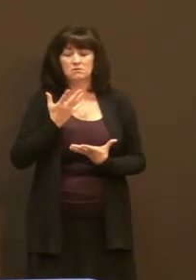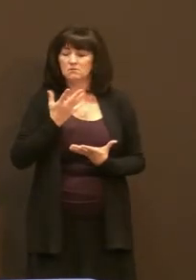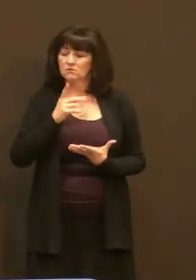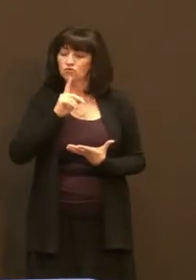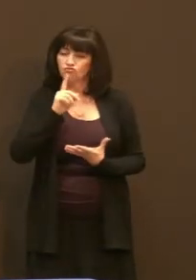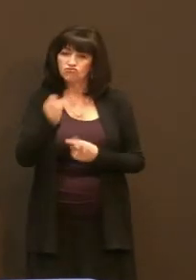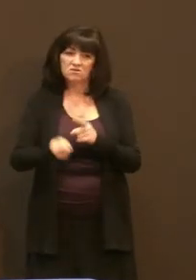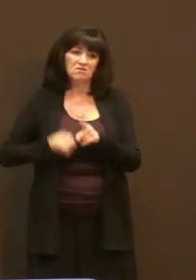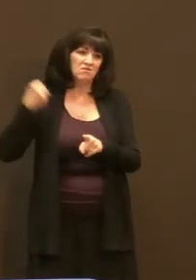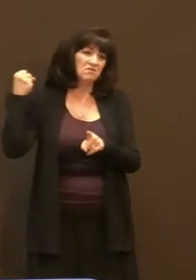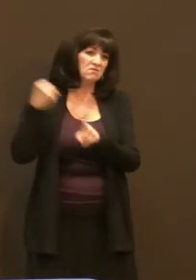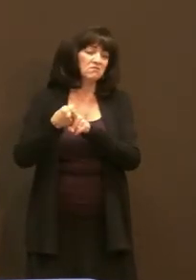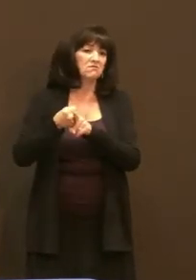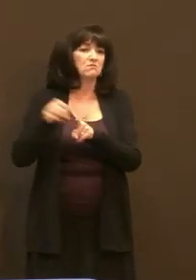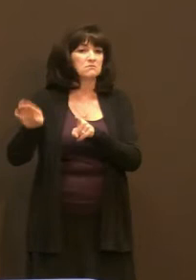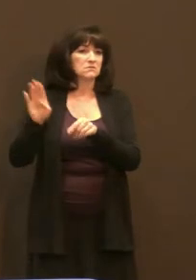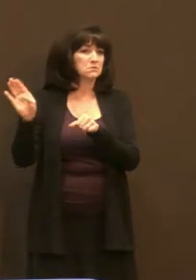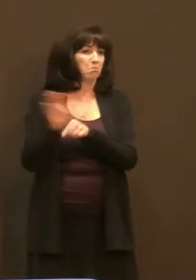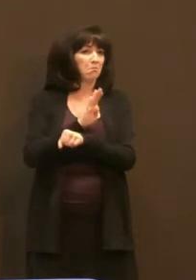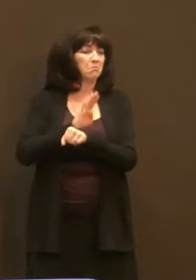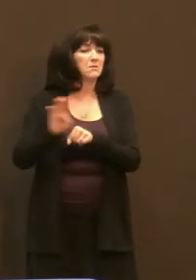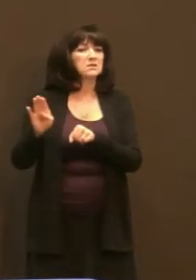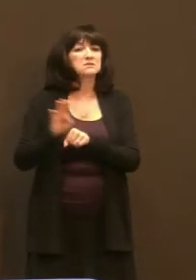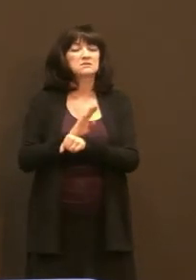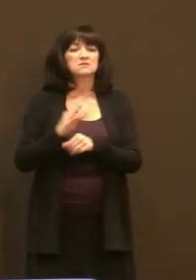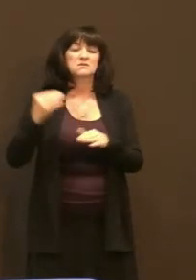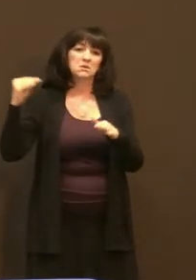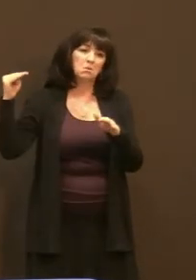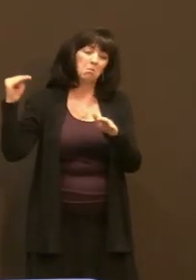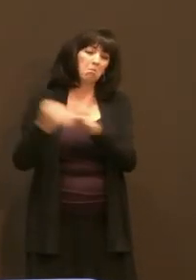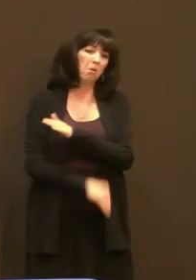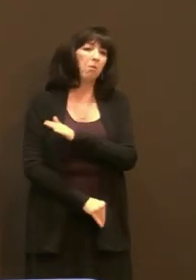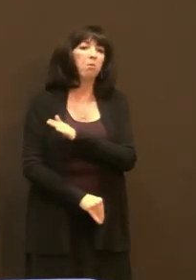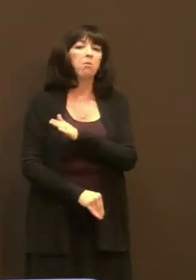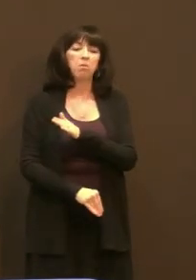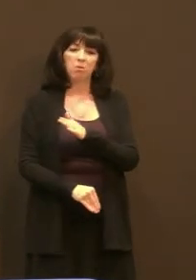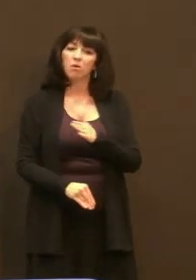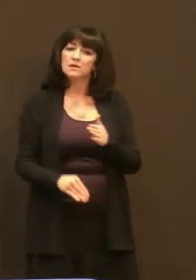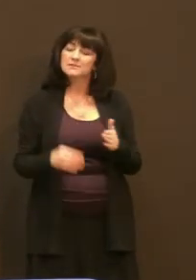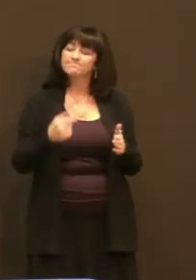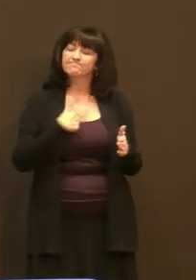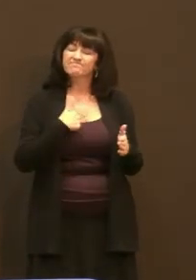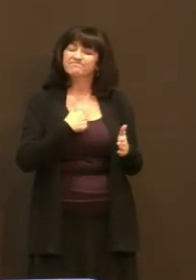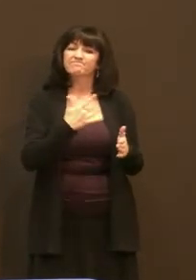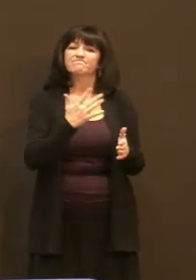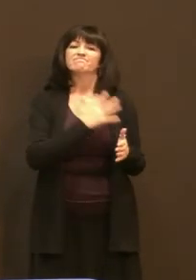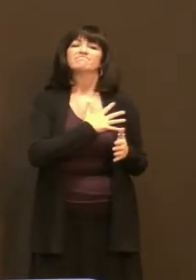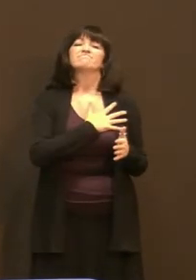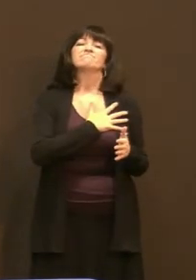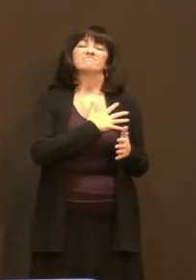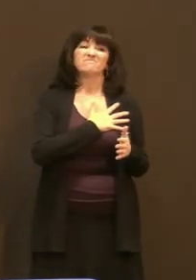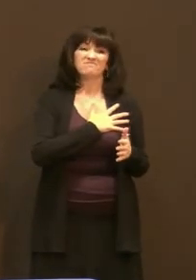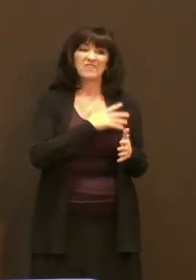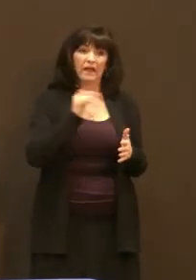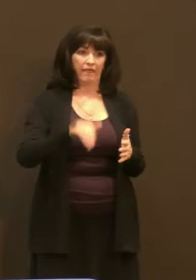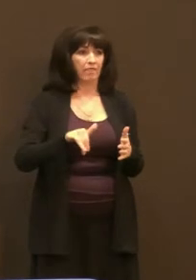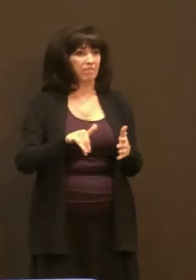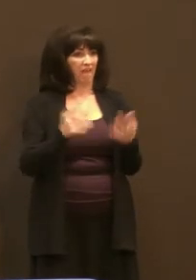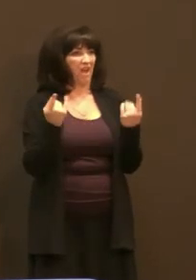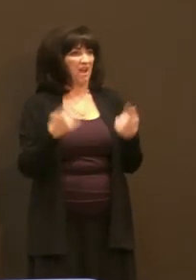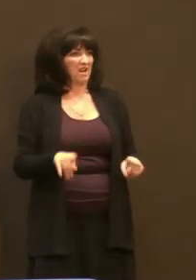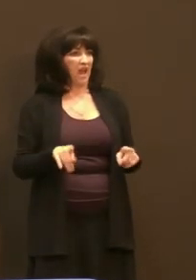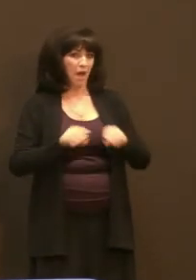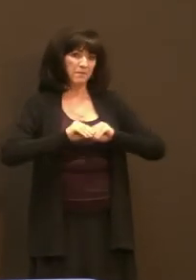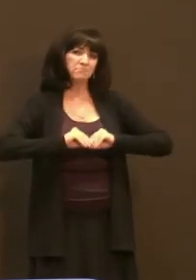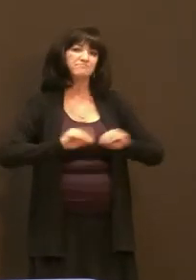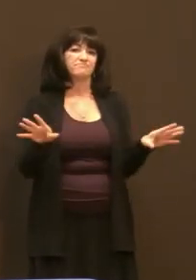your heart. And so, I know that that's the effect of our shutdown. That's the effect of a